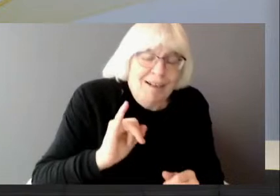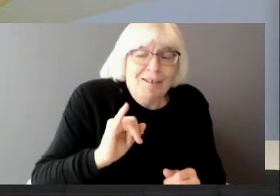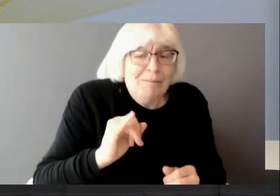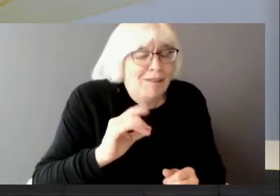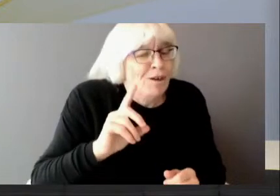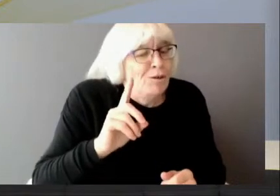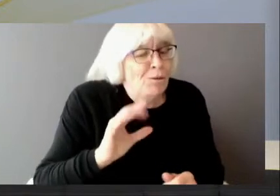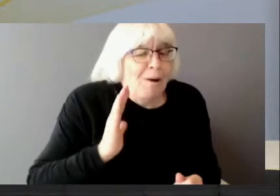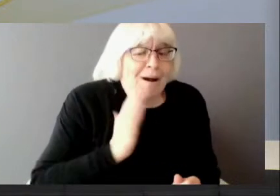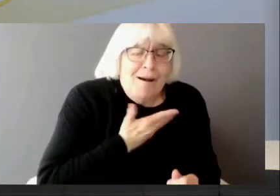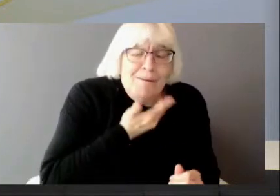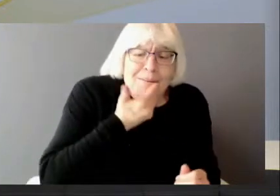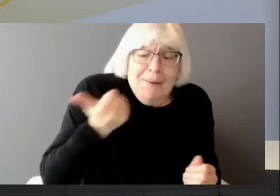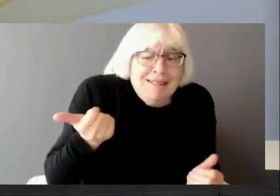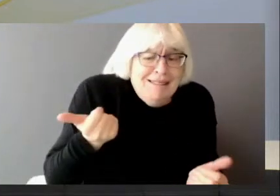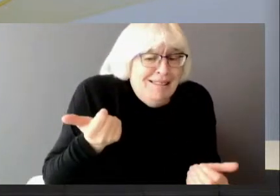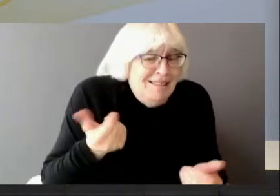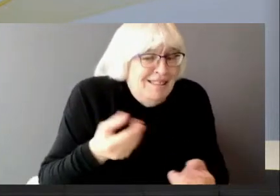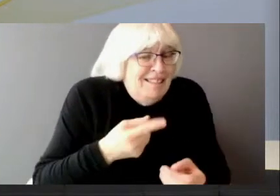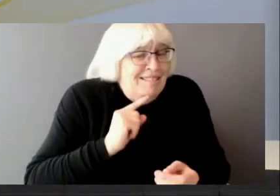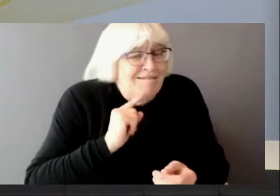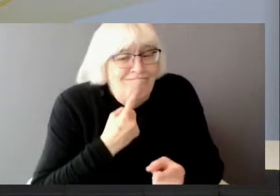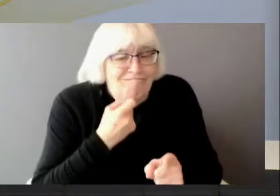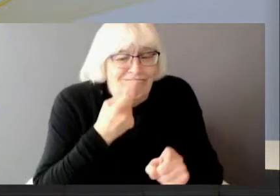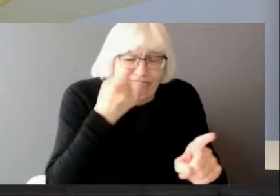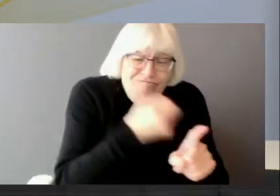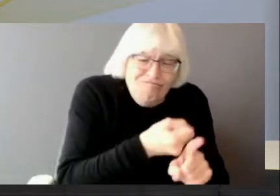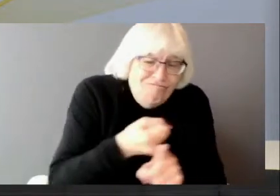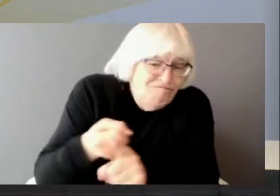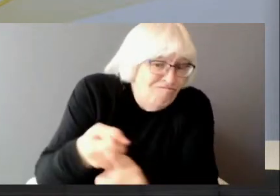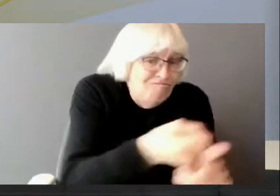have a huge, and it really hasn't had a huge